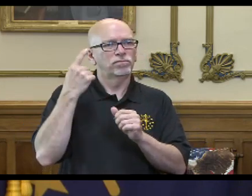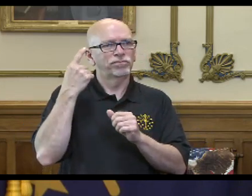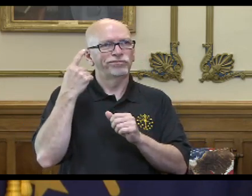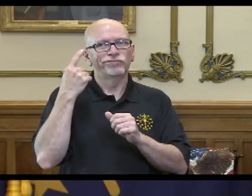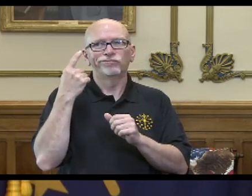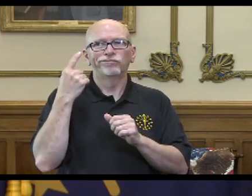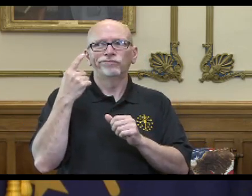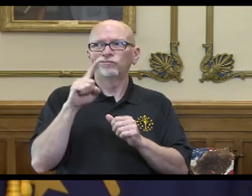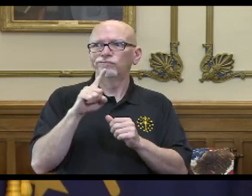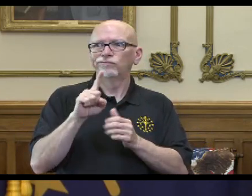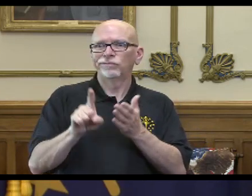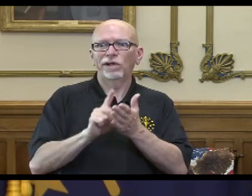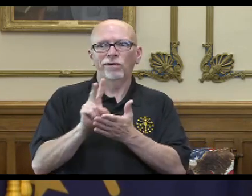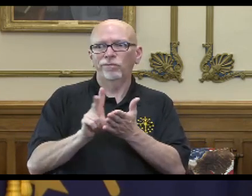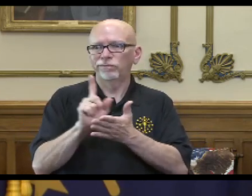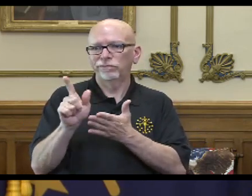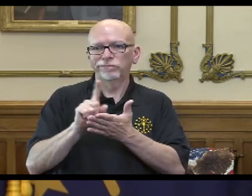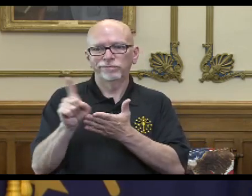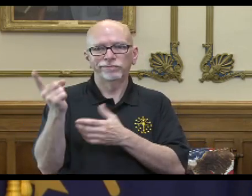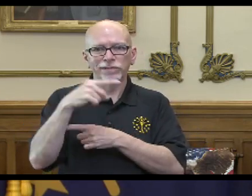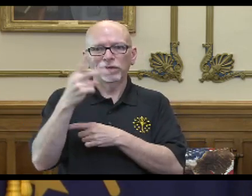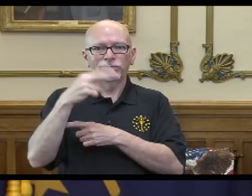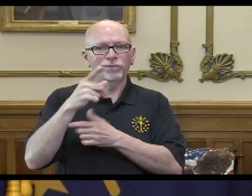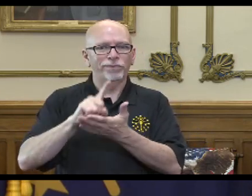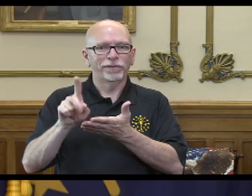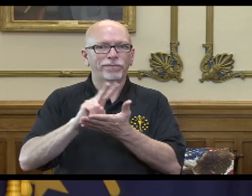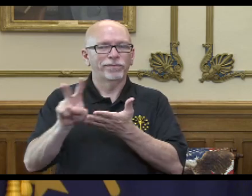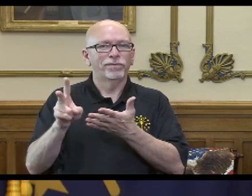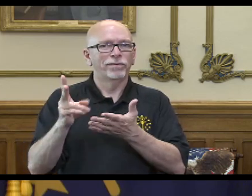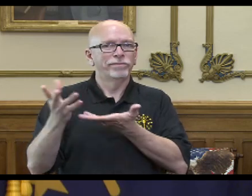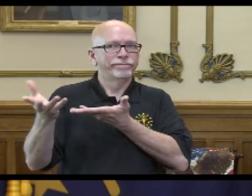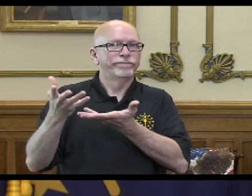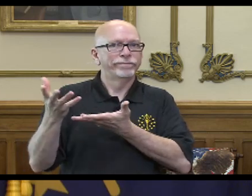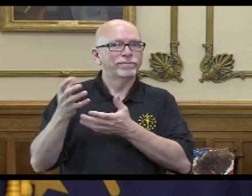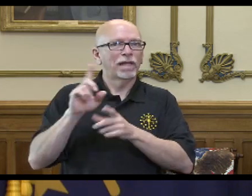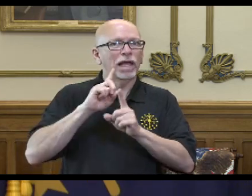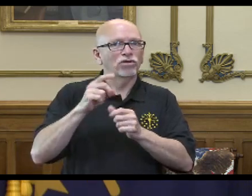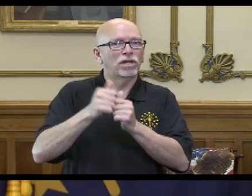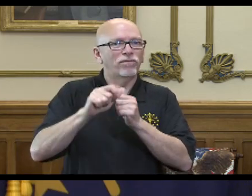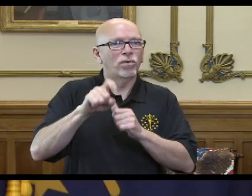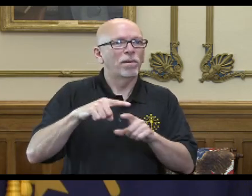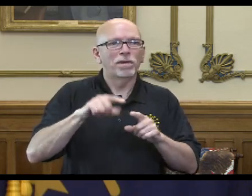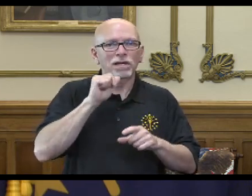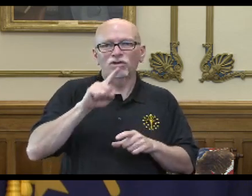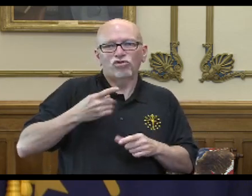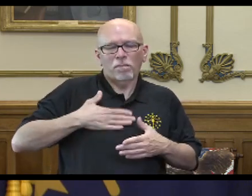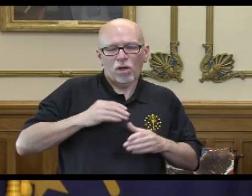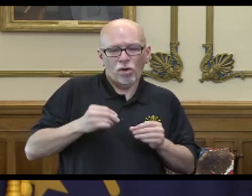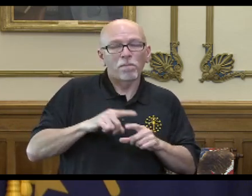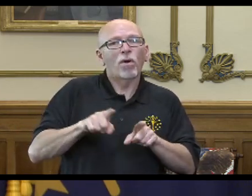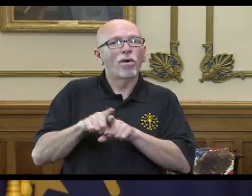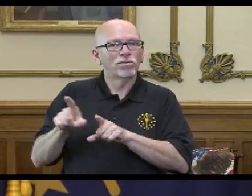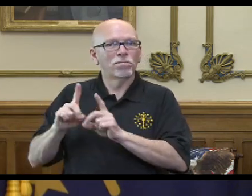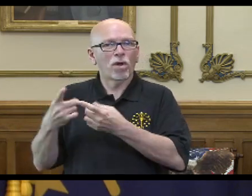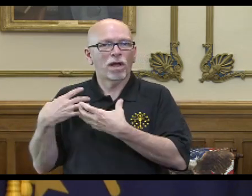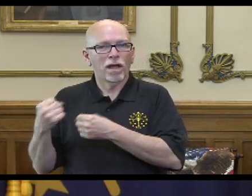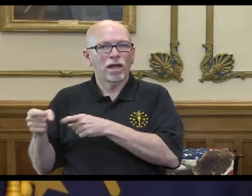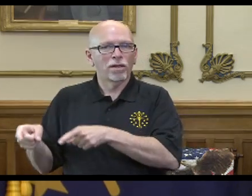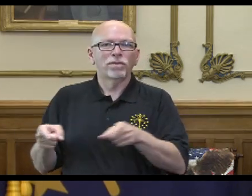for hours and days and weeks together answering every question, but not just my office. The Department of Health